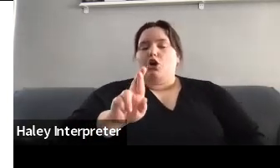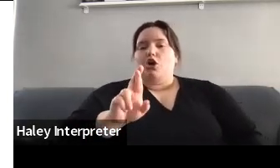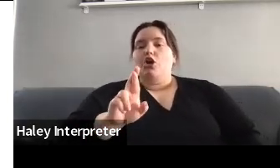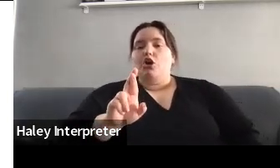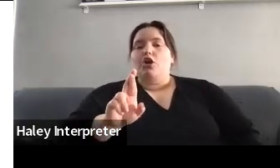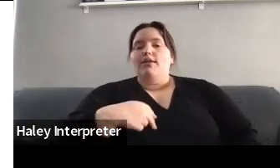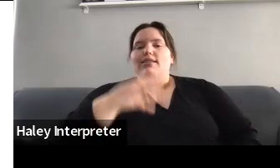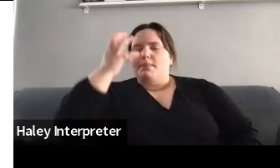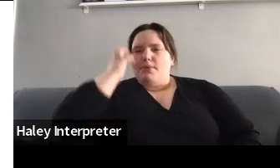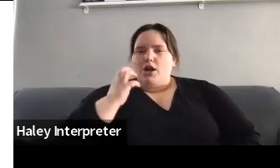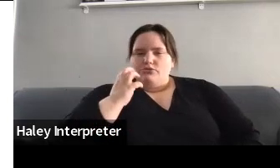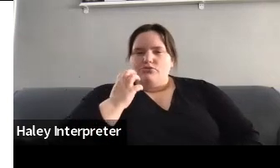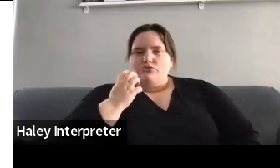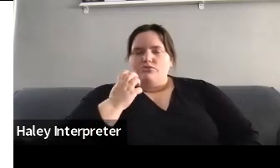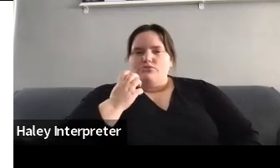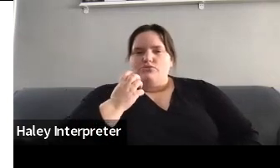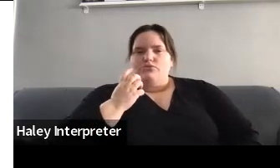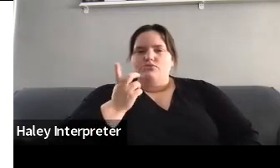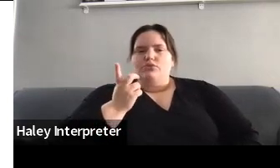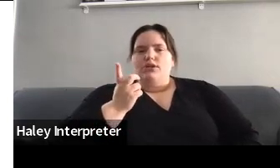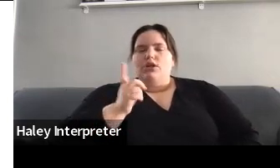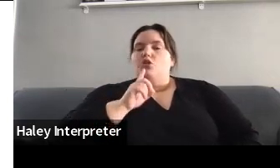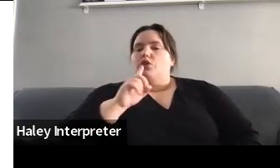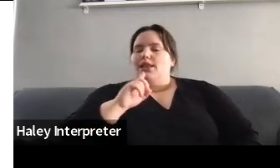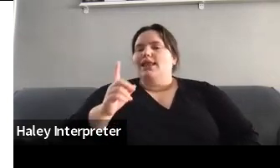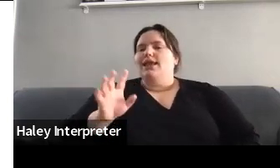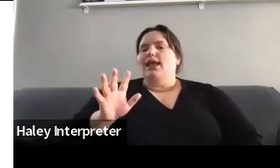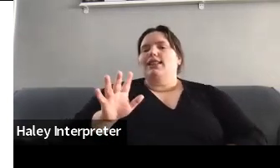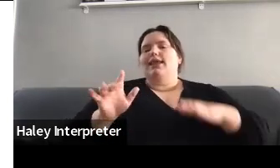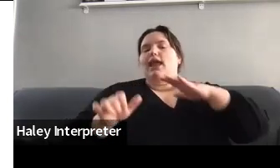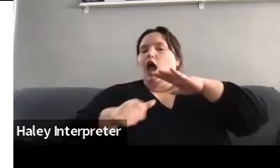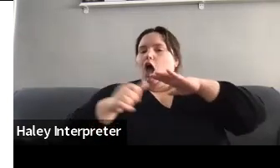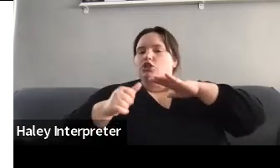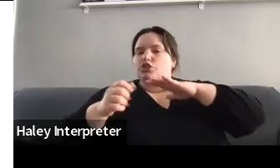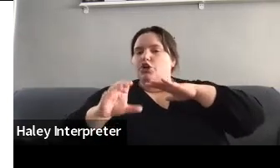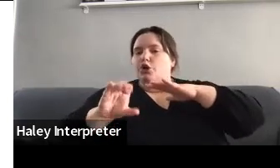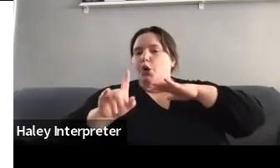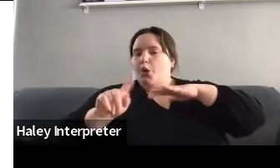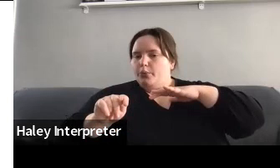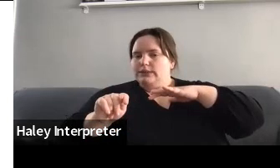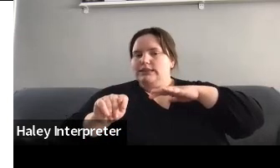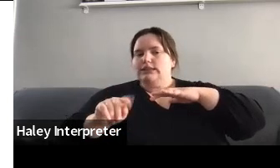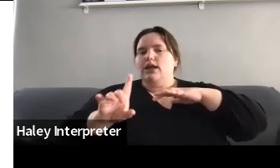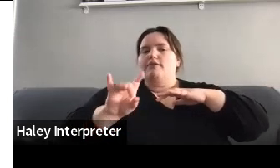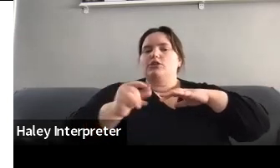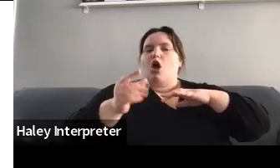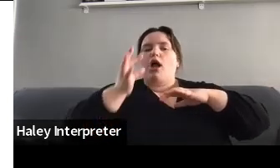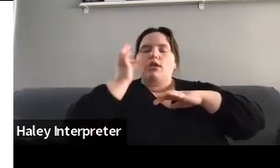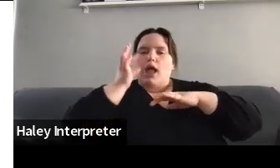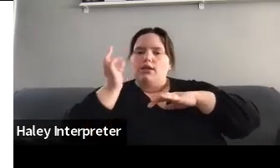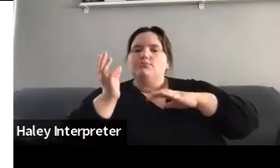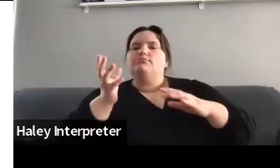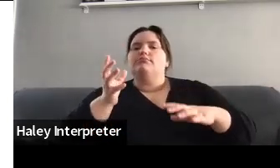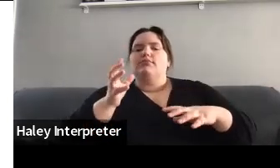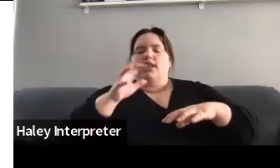a brush that allows you to really get the undercoat of a dog or a cat. Um, it catches a